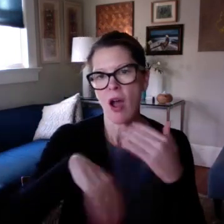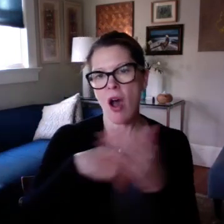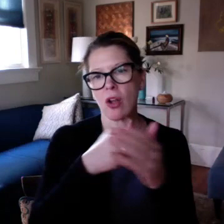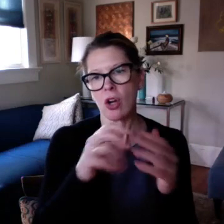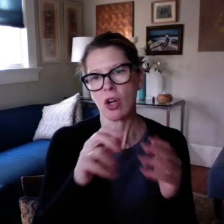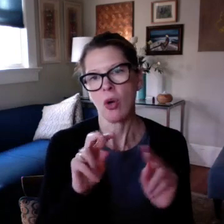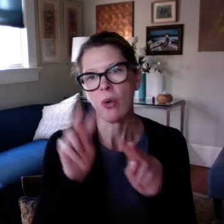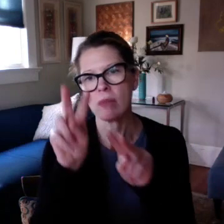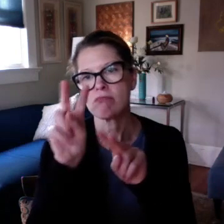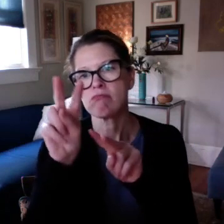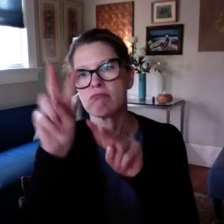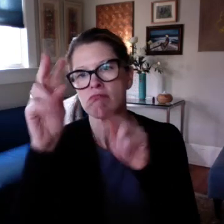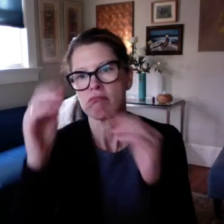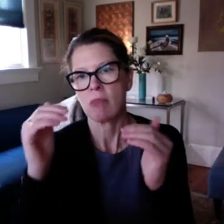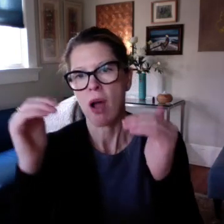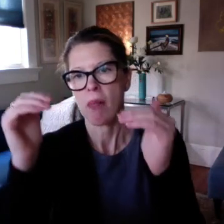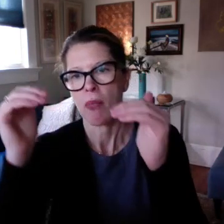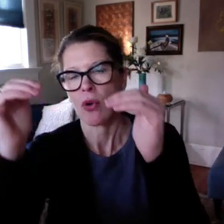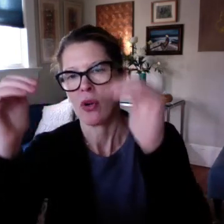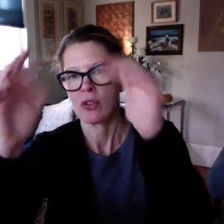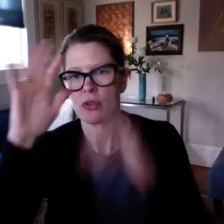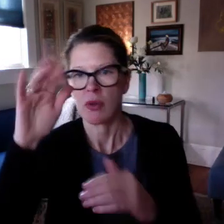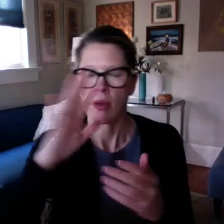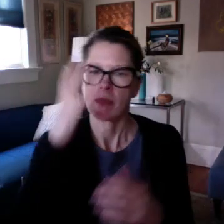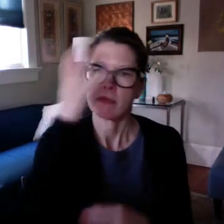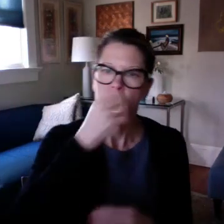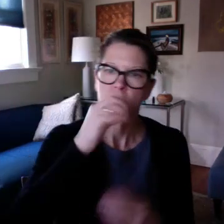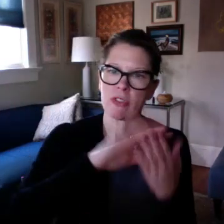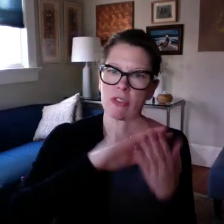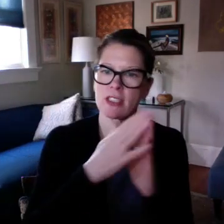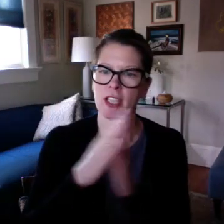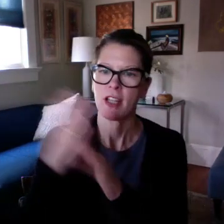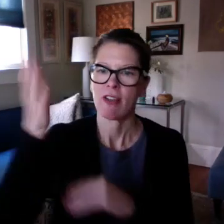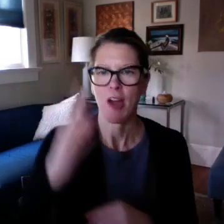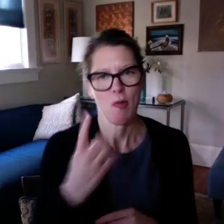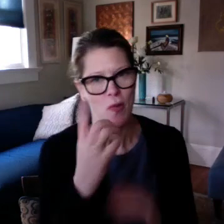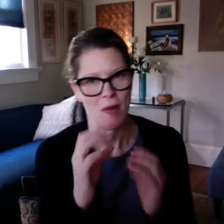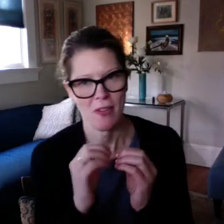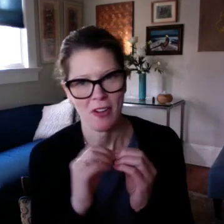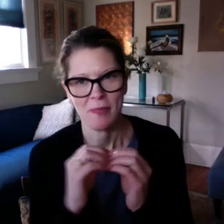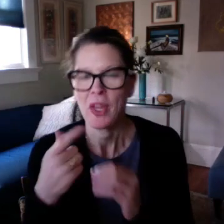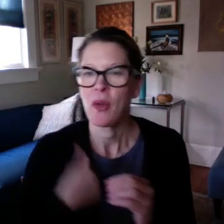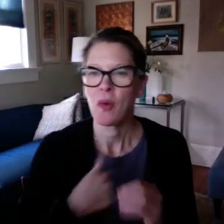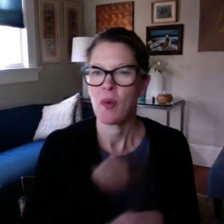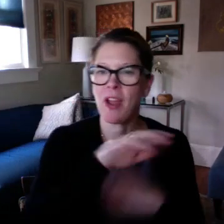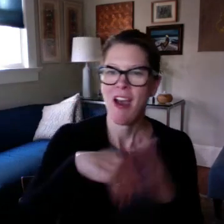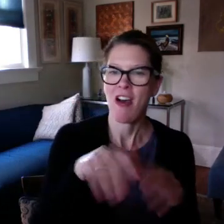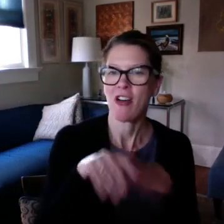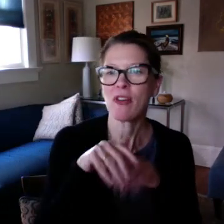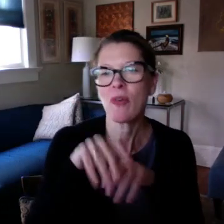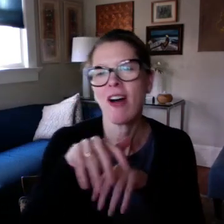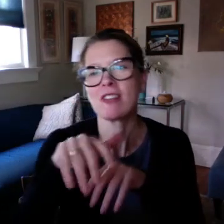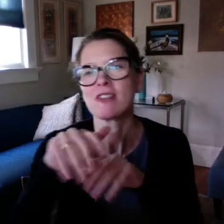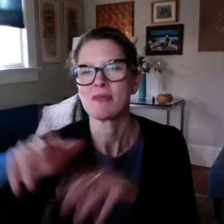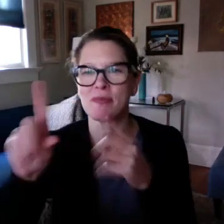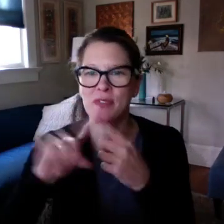Zion, the beautiful city of God. Let's march one more time. We're marching to